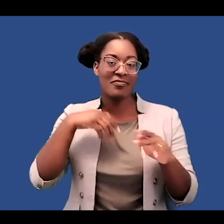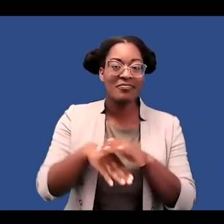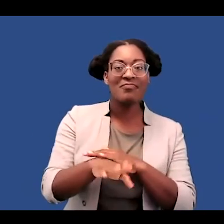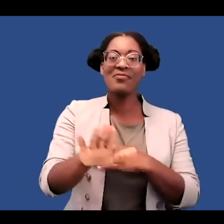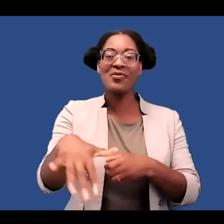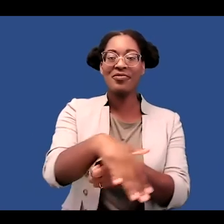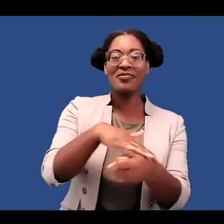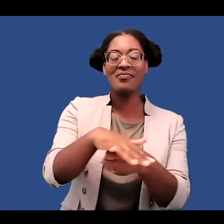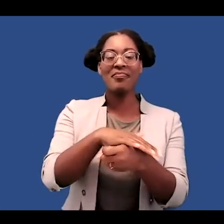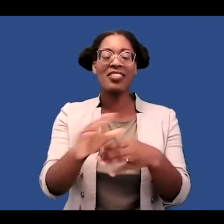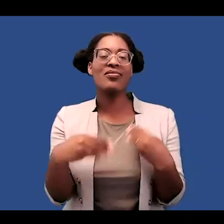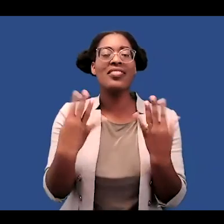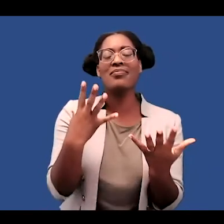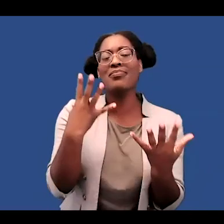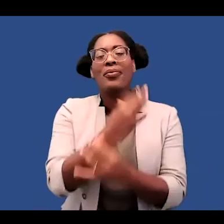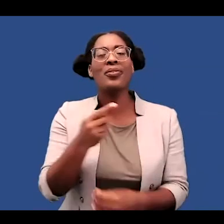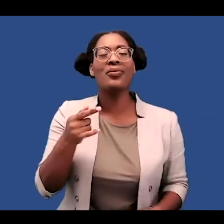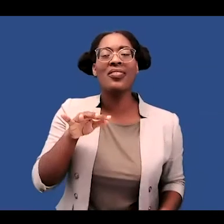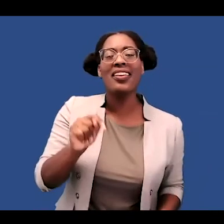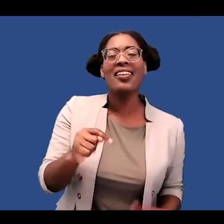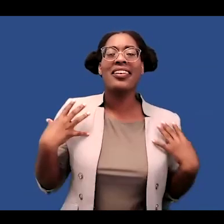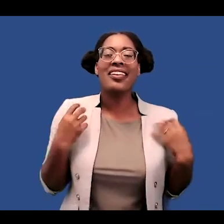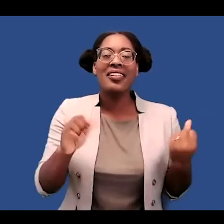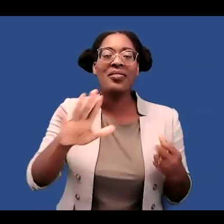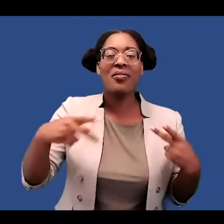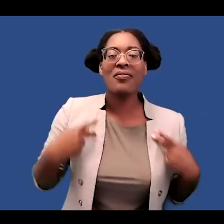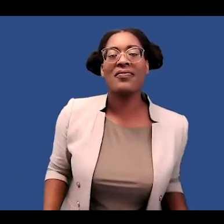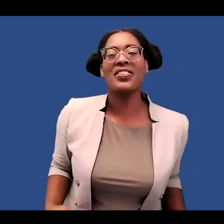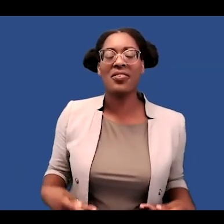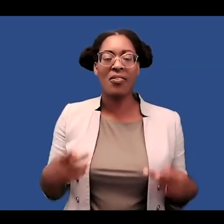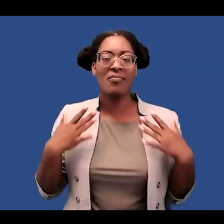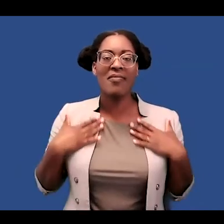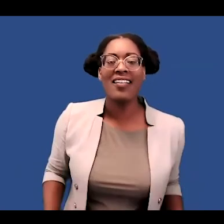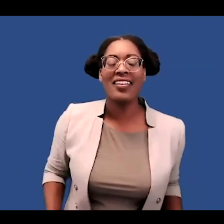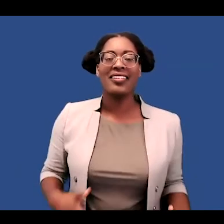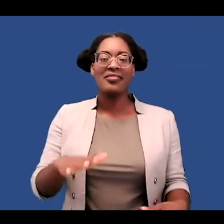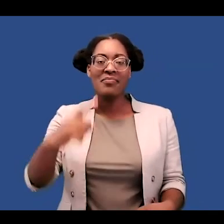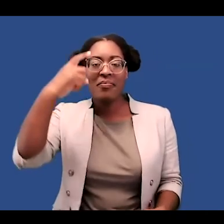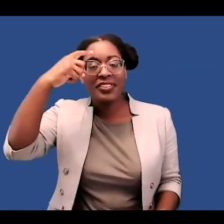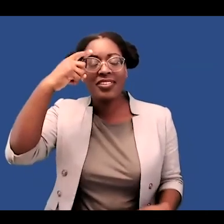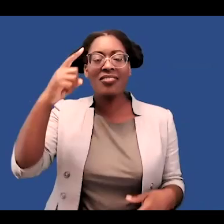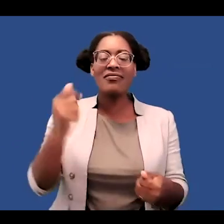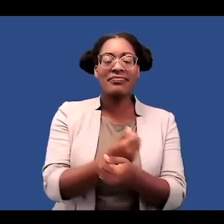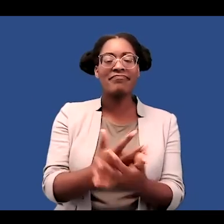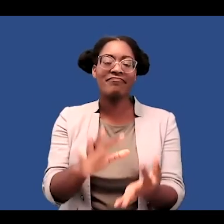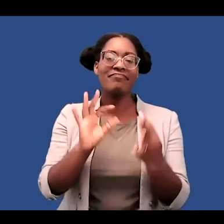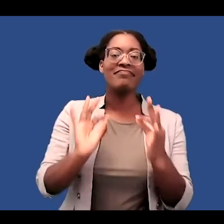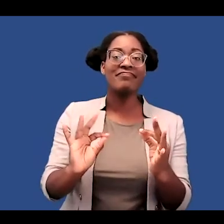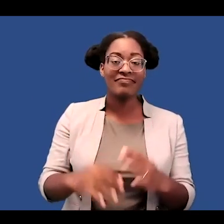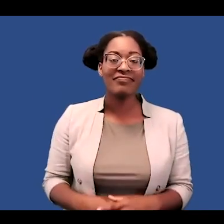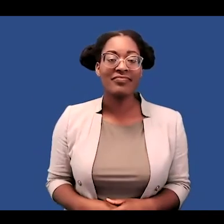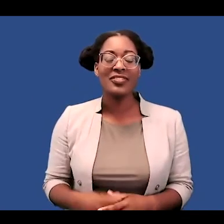and healing of energy and your physical form through the vehicle of hula hoop, all right? So I enjoyed my